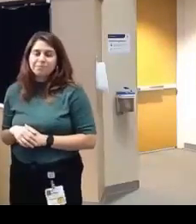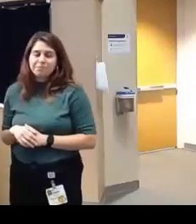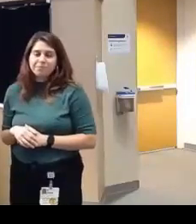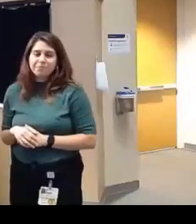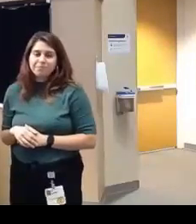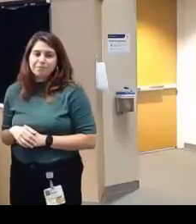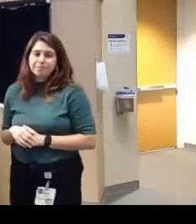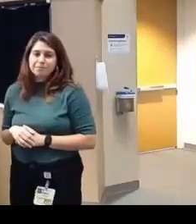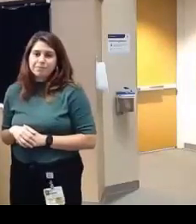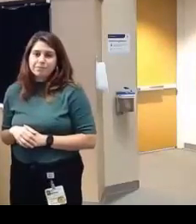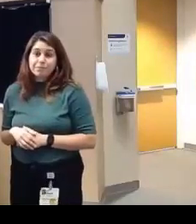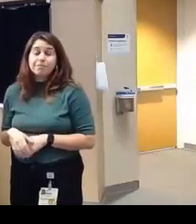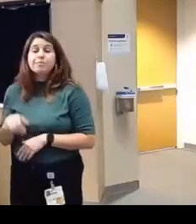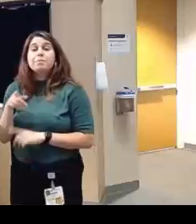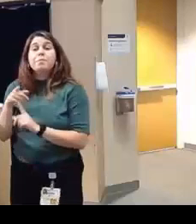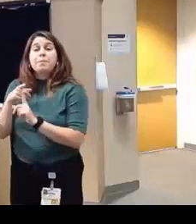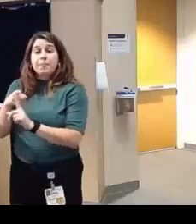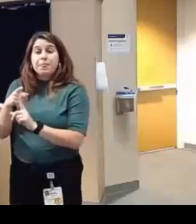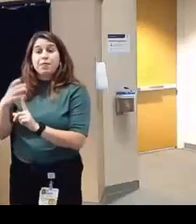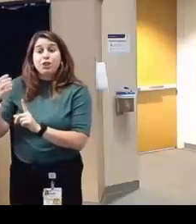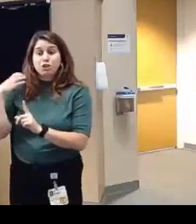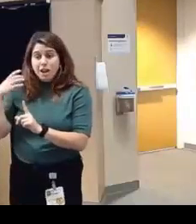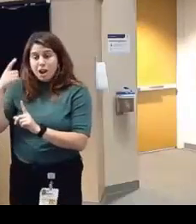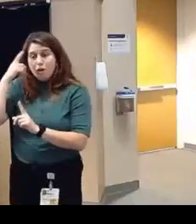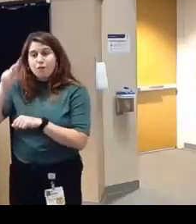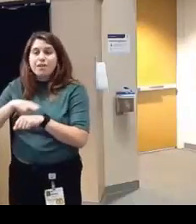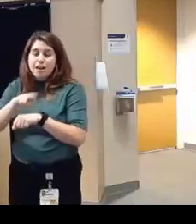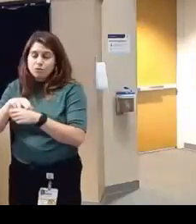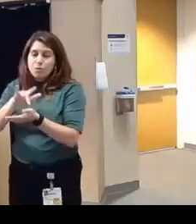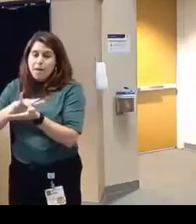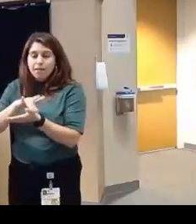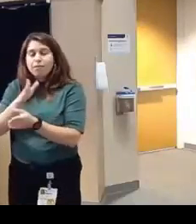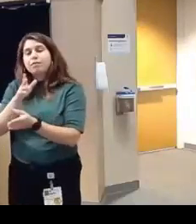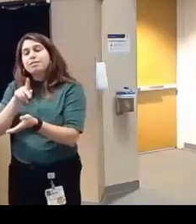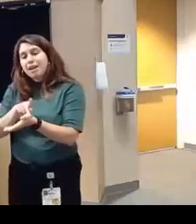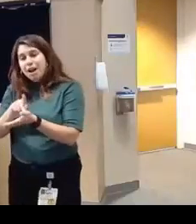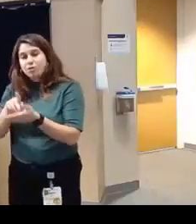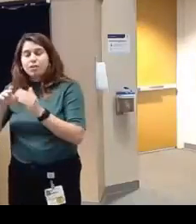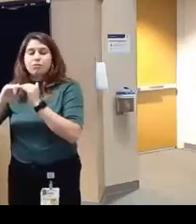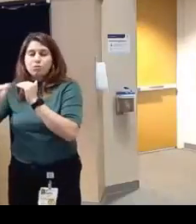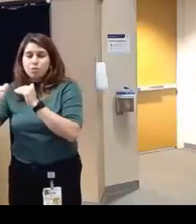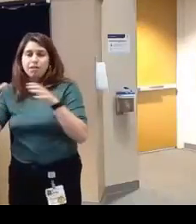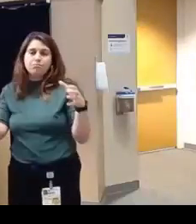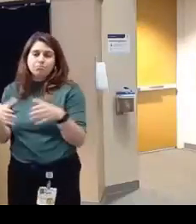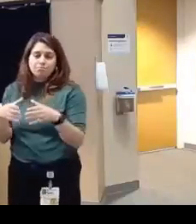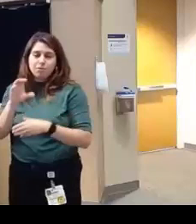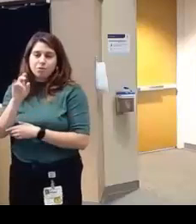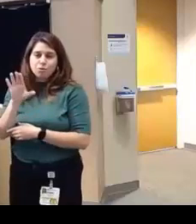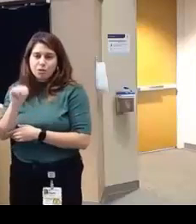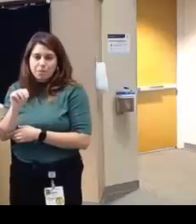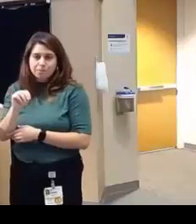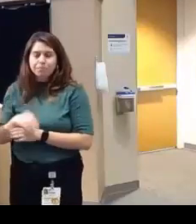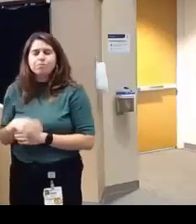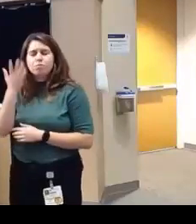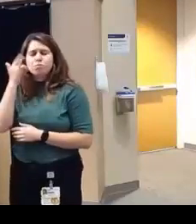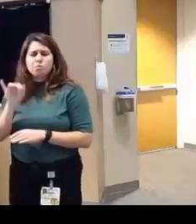unit. And she's the chair of the National Medical Psychiatry Unit Consortium. And the significance